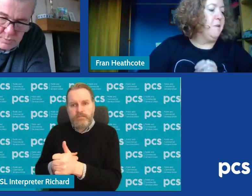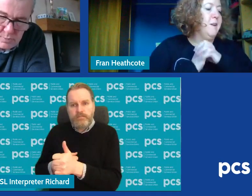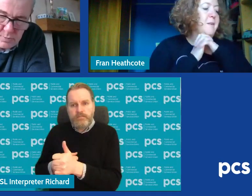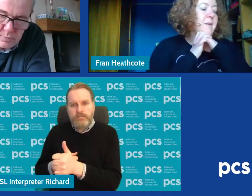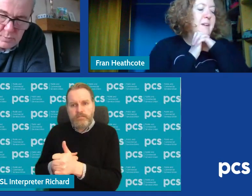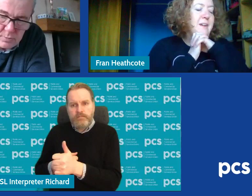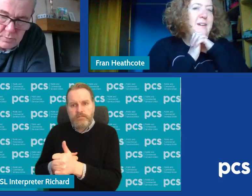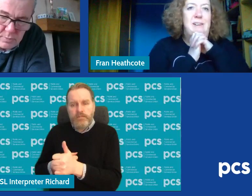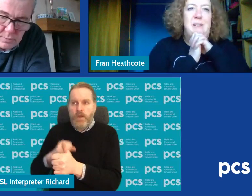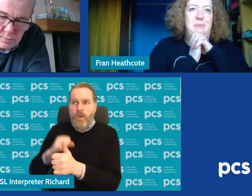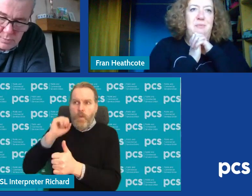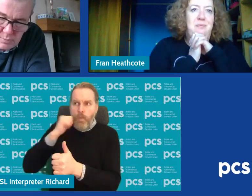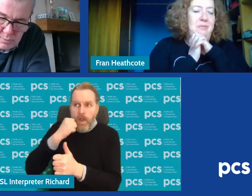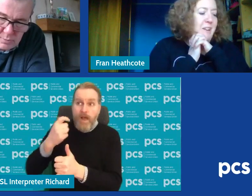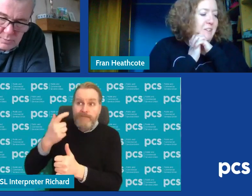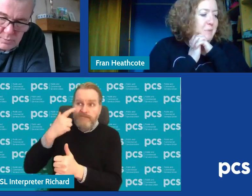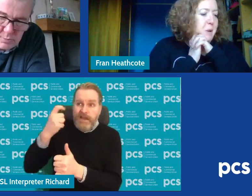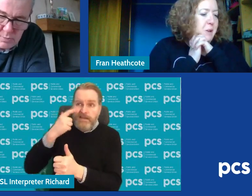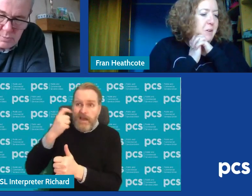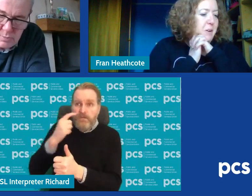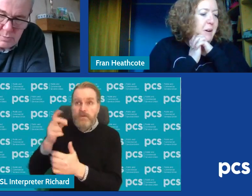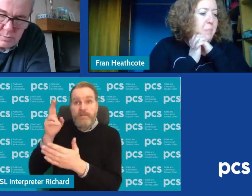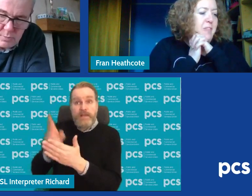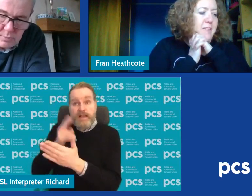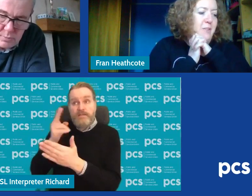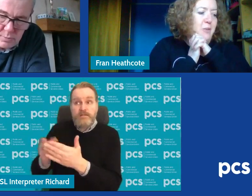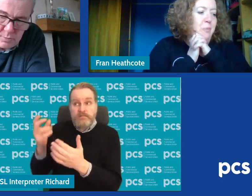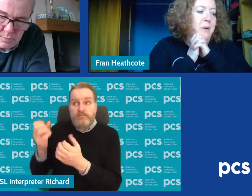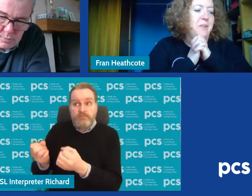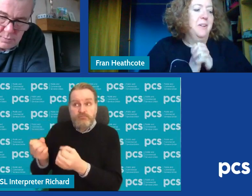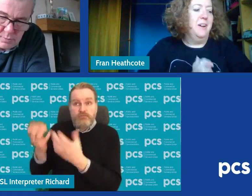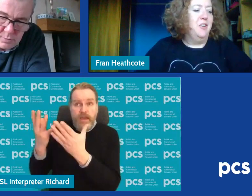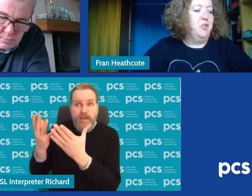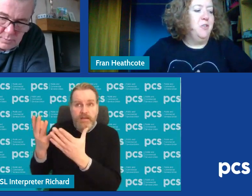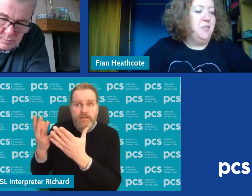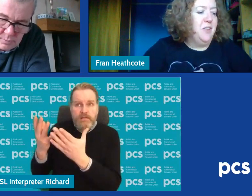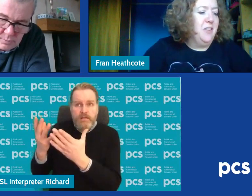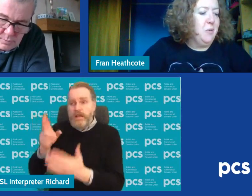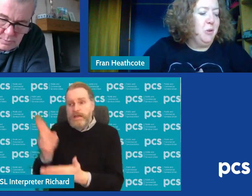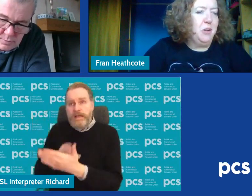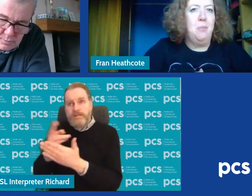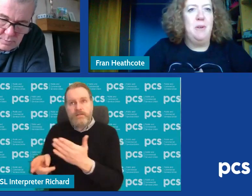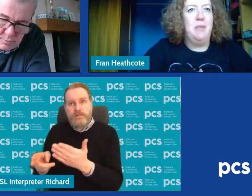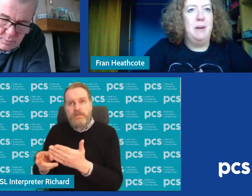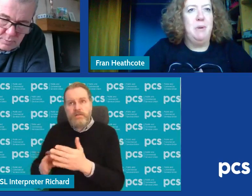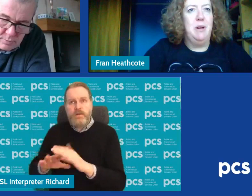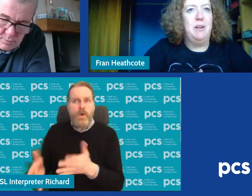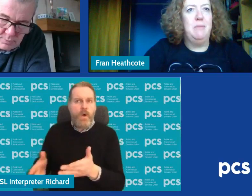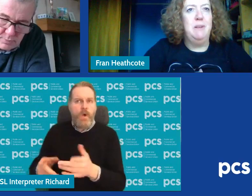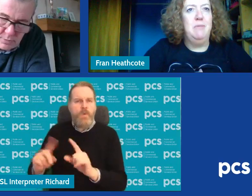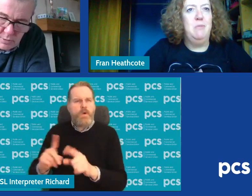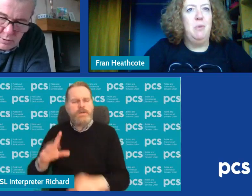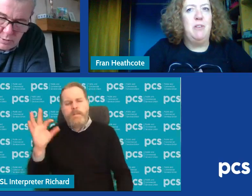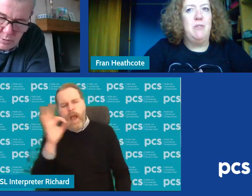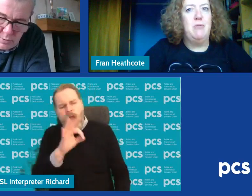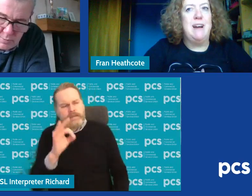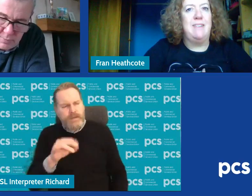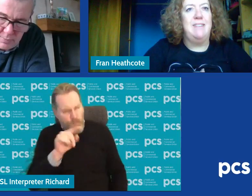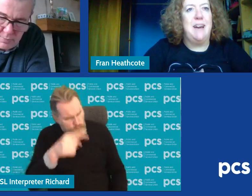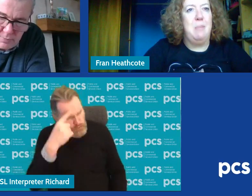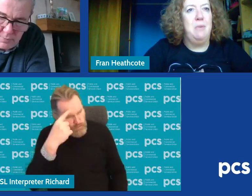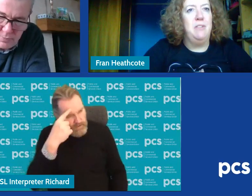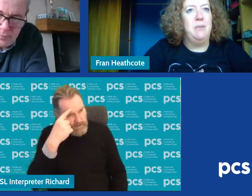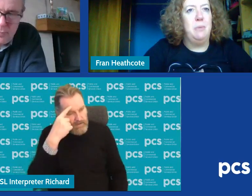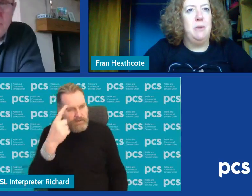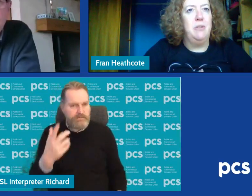Rachel Berry. That's a bit hypothetical, but I don't know if there's anything you want to comment on that, Mark. I mean, we would have to react